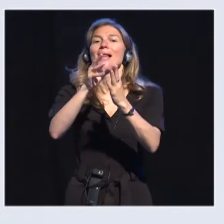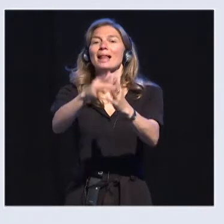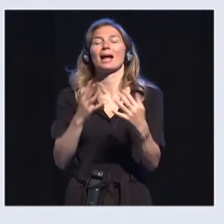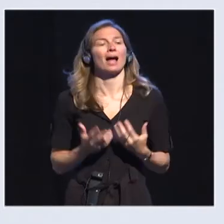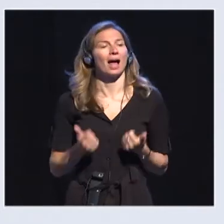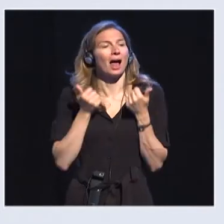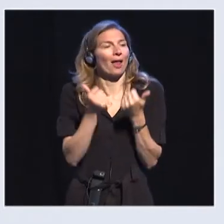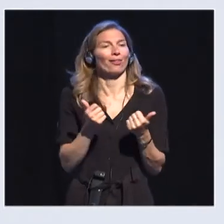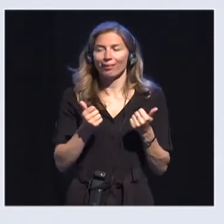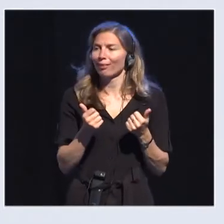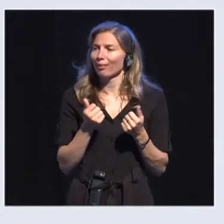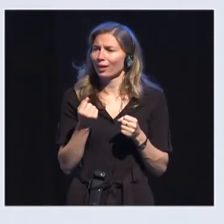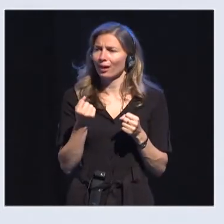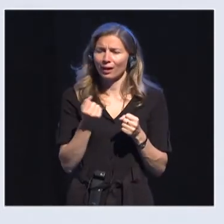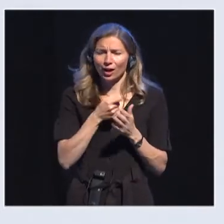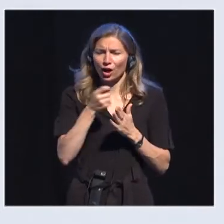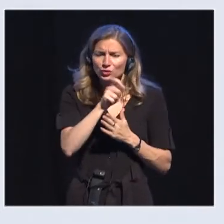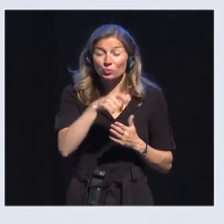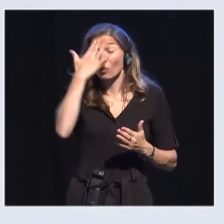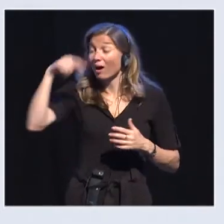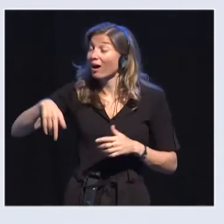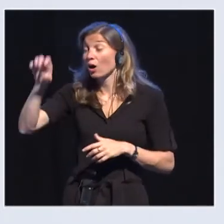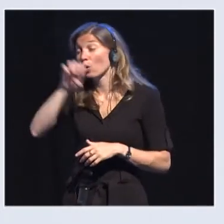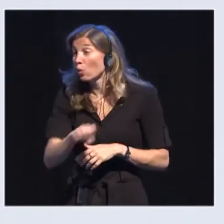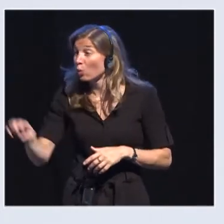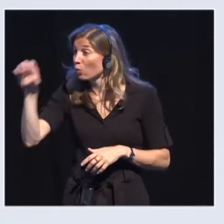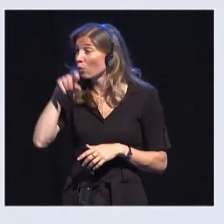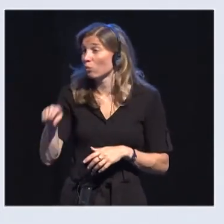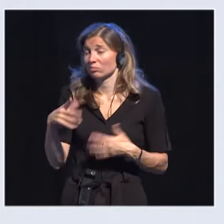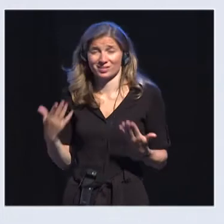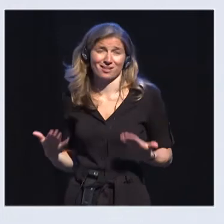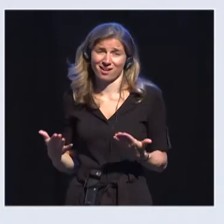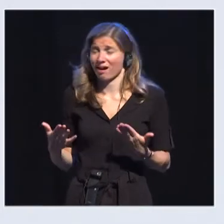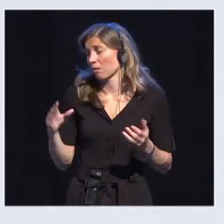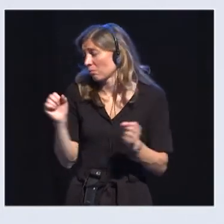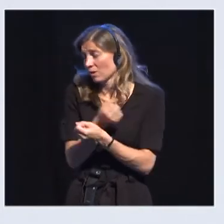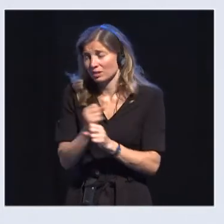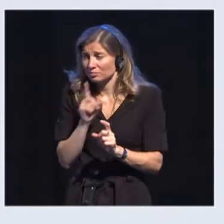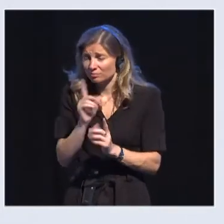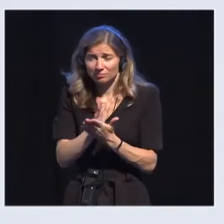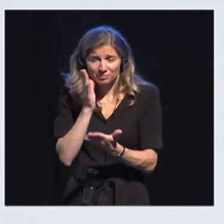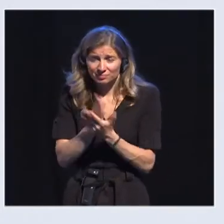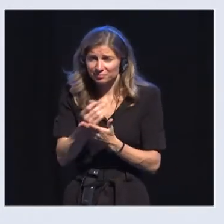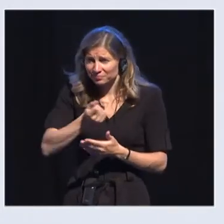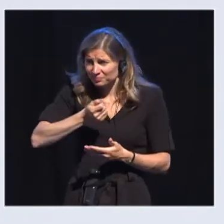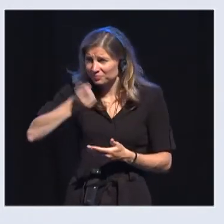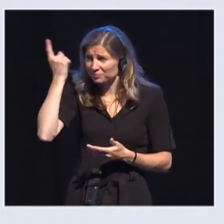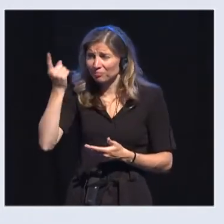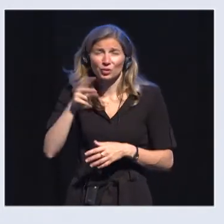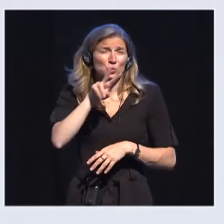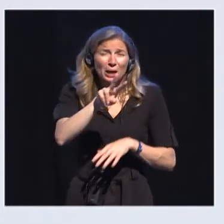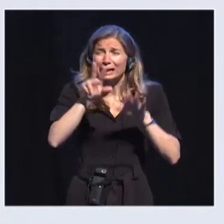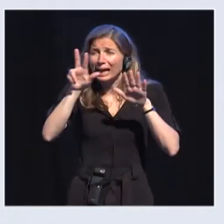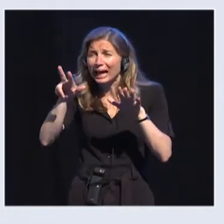Because for startups in Europe, it's practically impossible to understand about those 28 different regulations